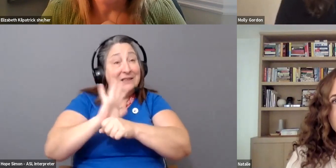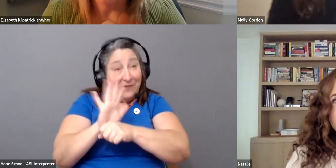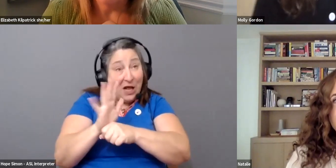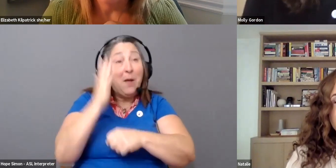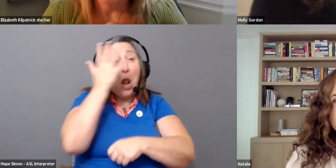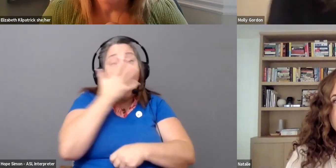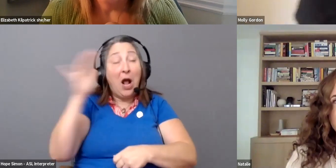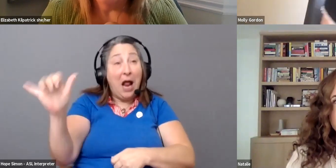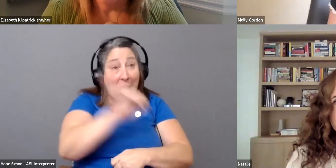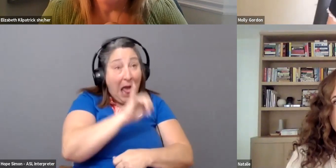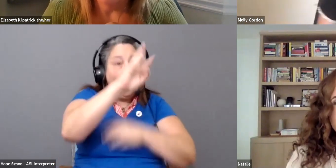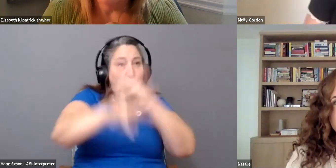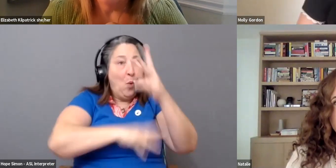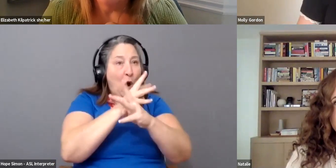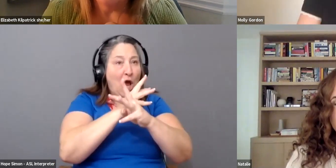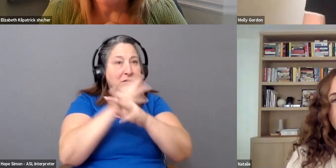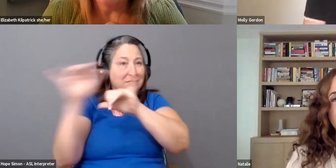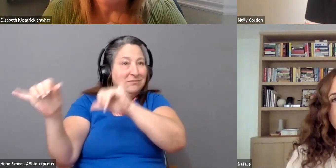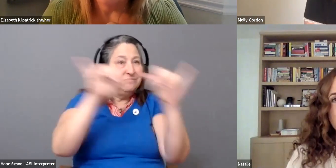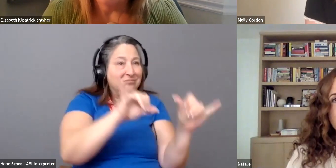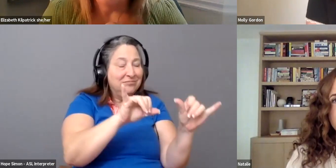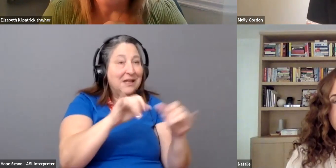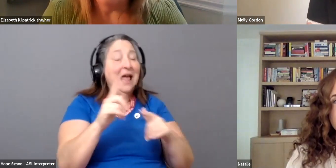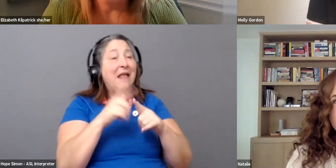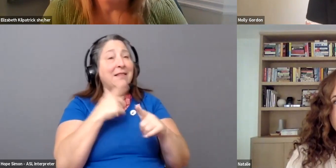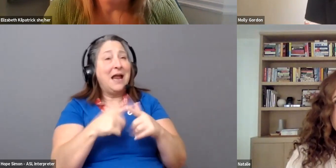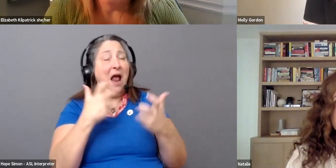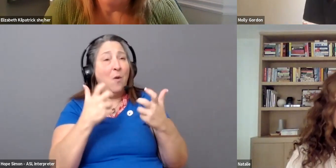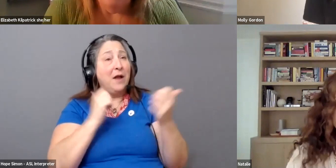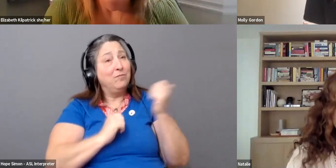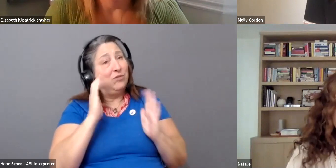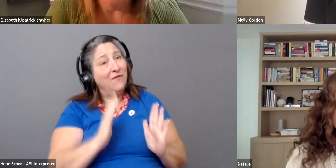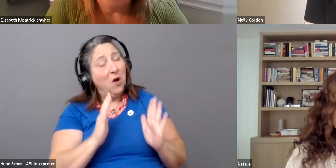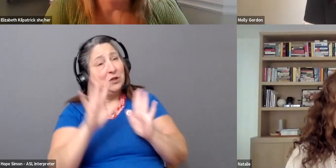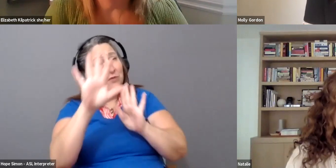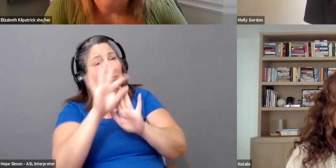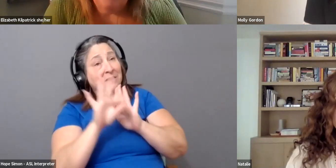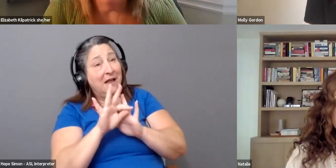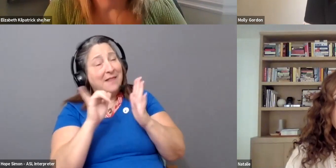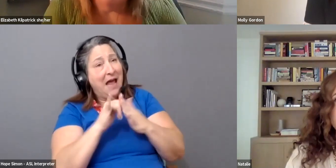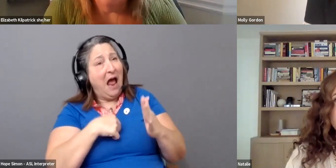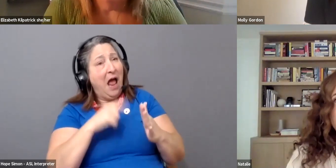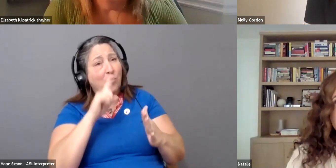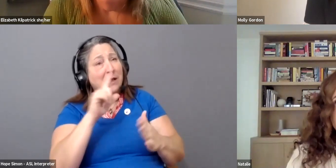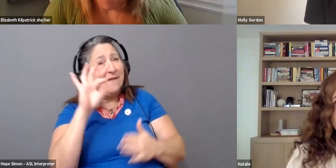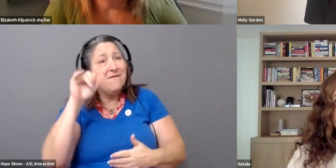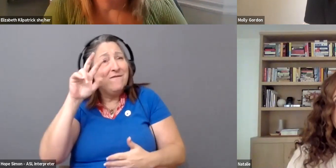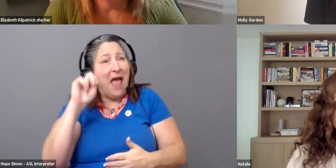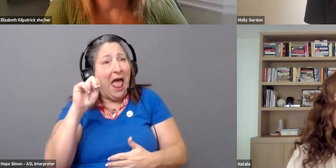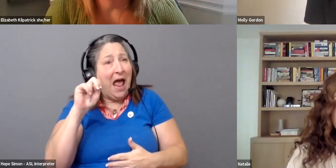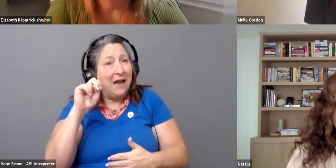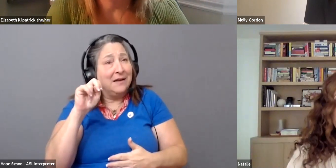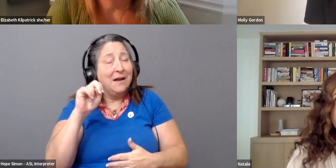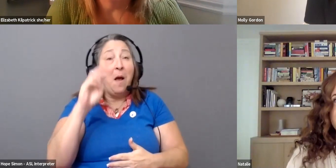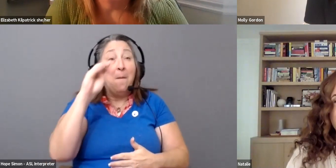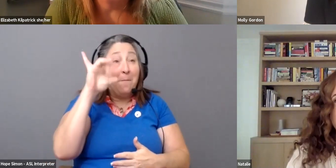us. And then of course, like, I just got to cast performers of whom I was a huge fan. So Molly, like, I had